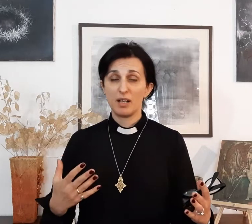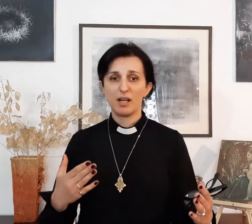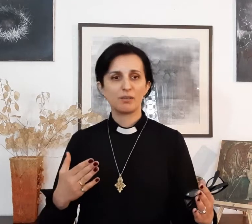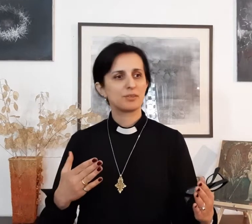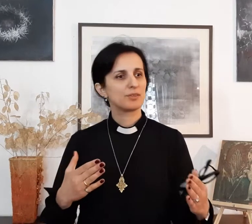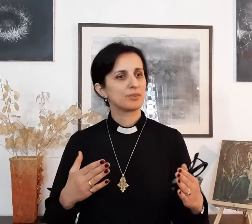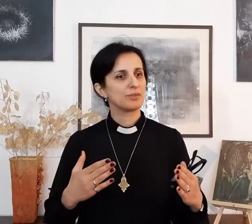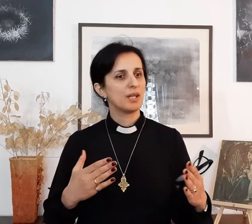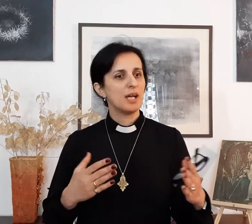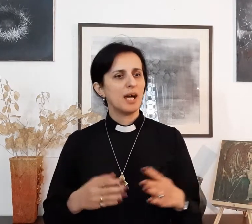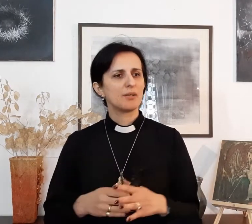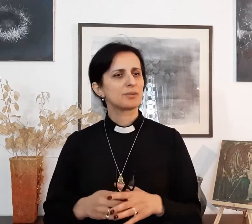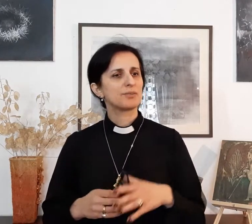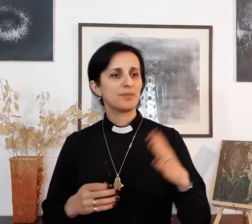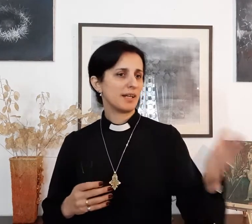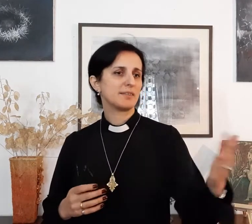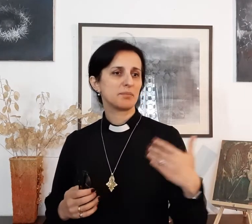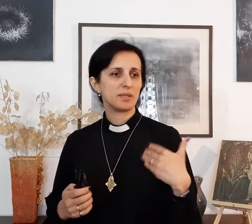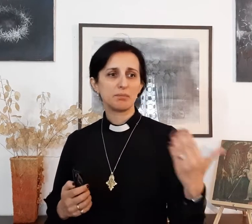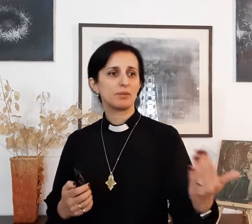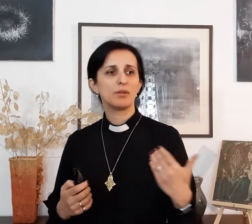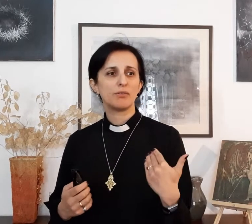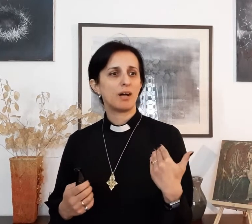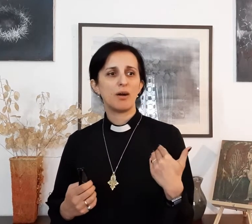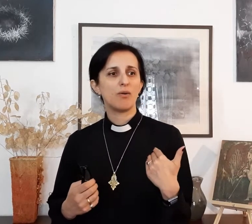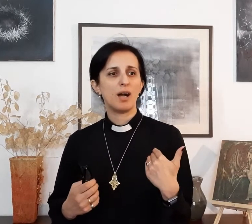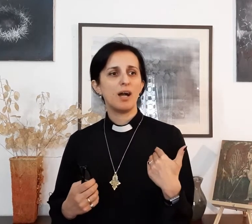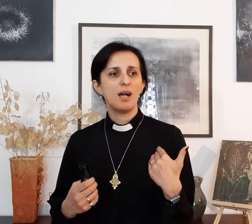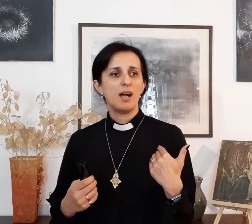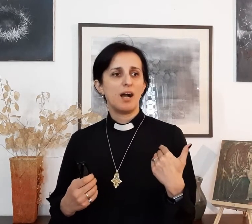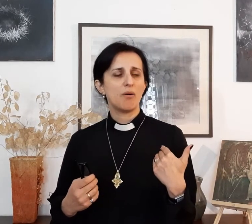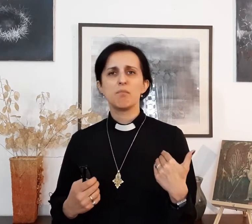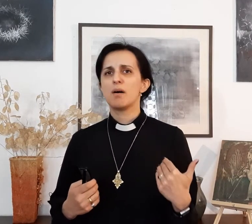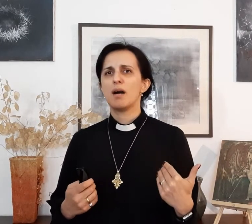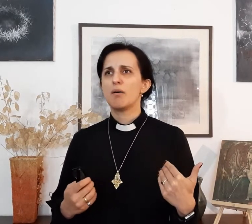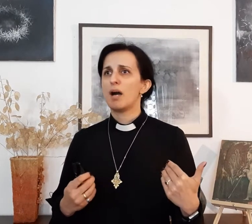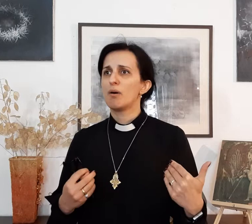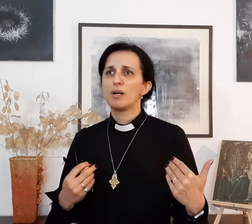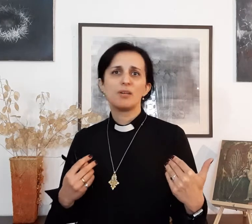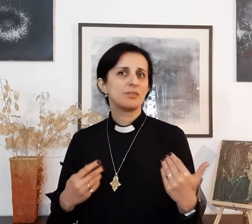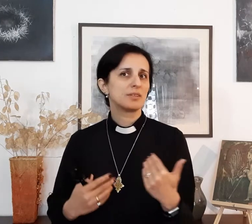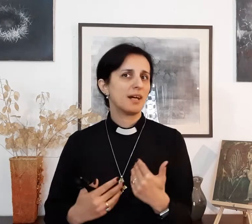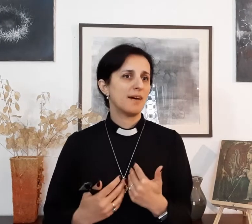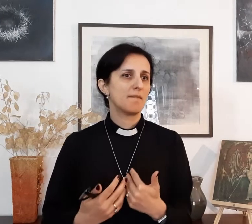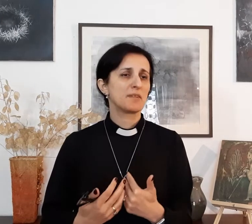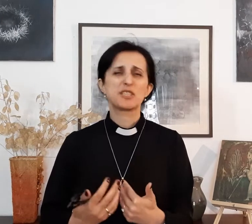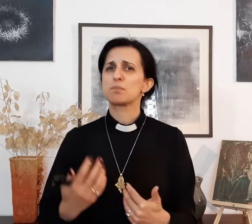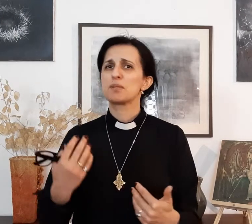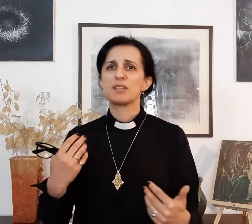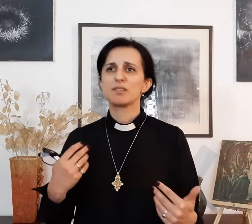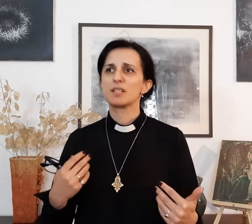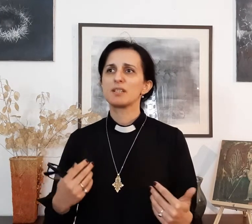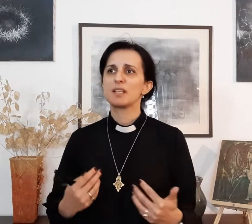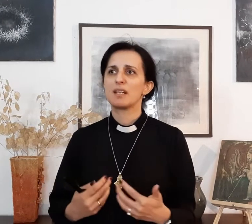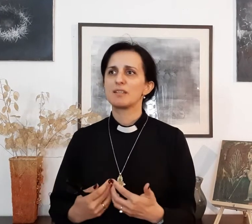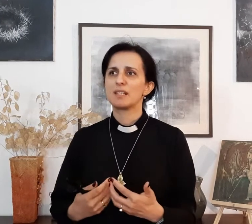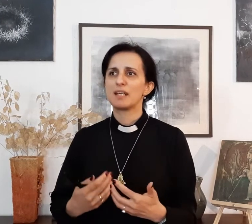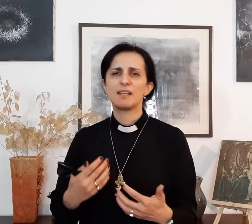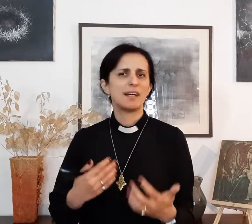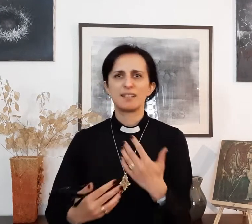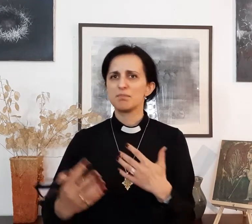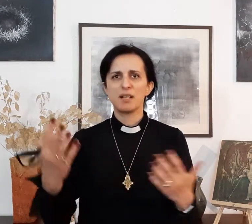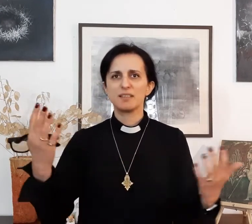paradigm how to find the people of our own spirit